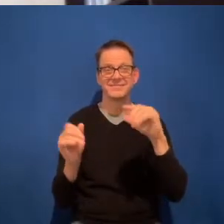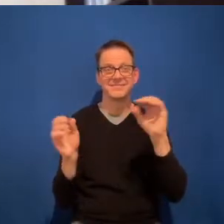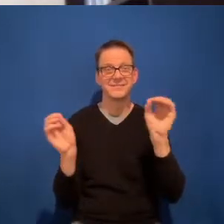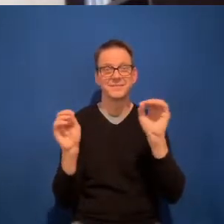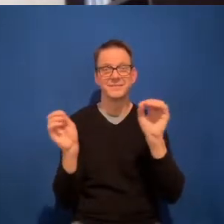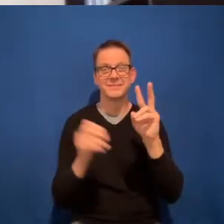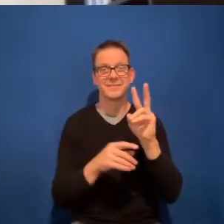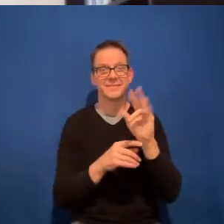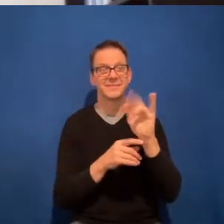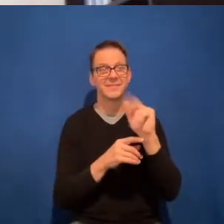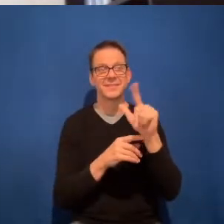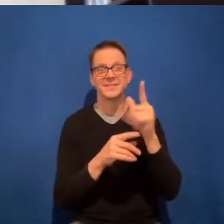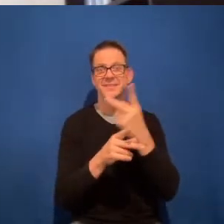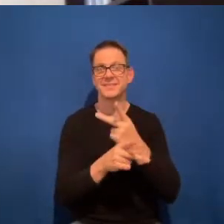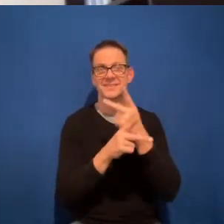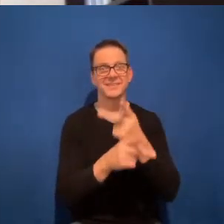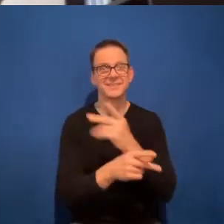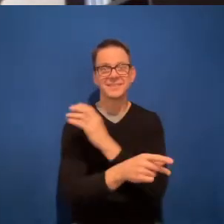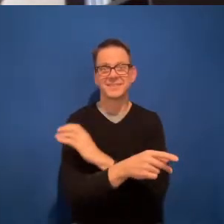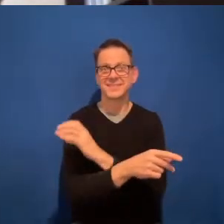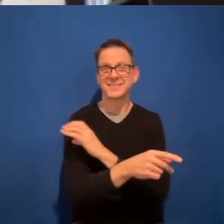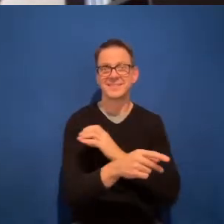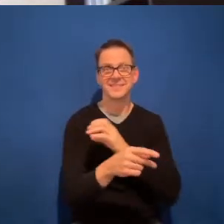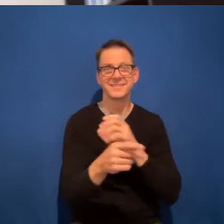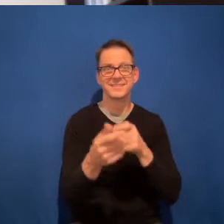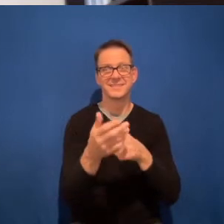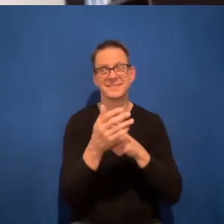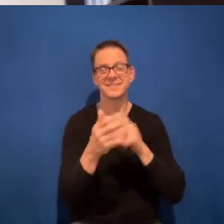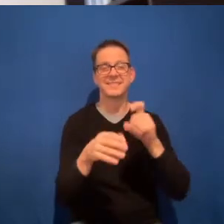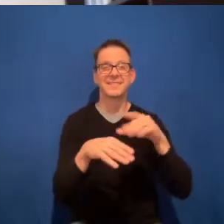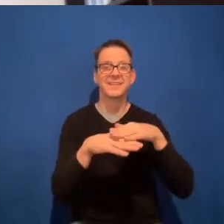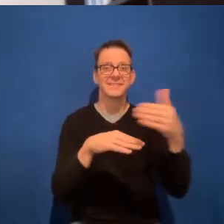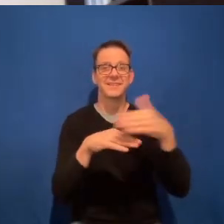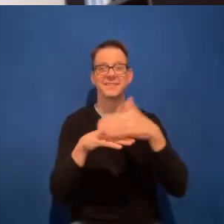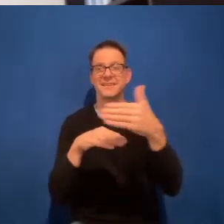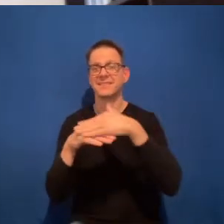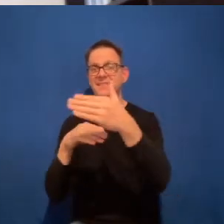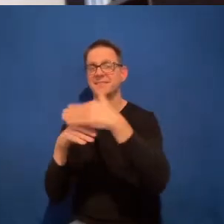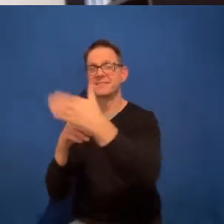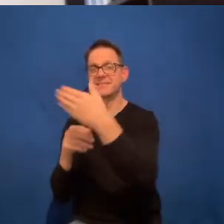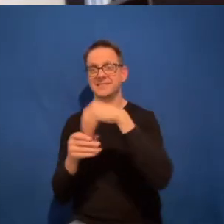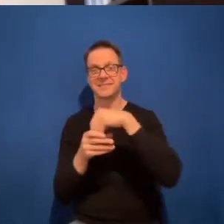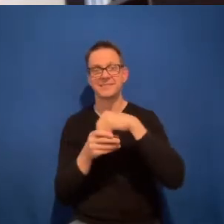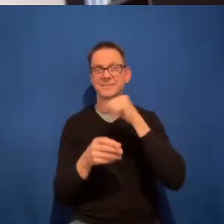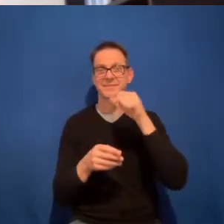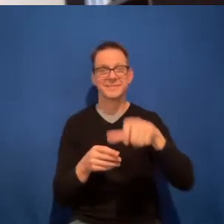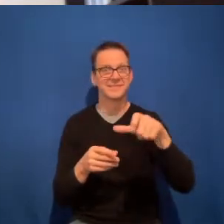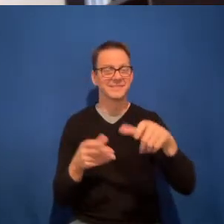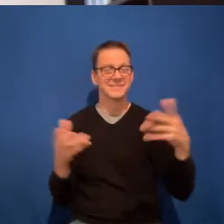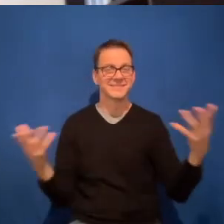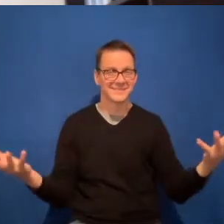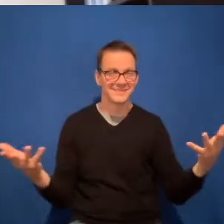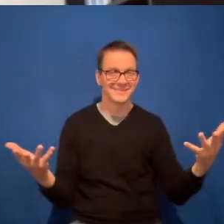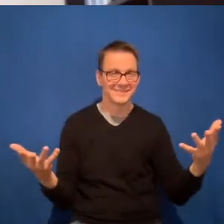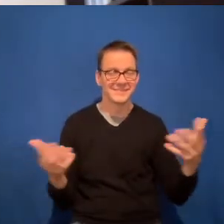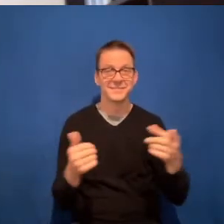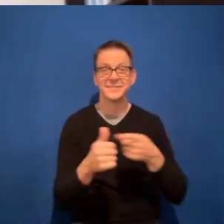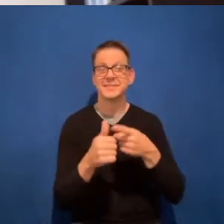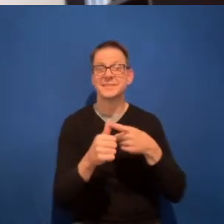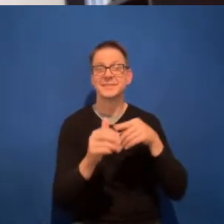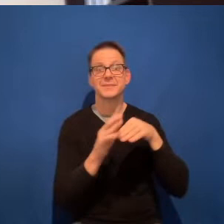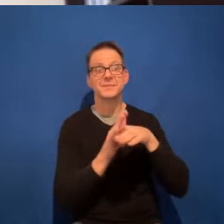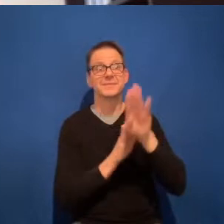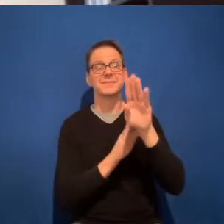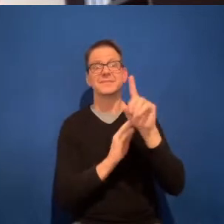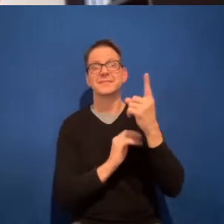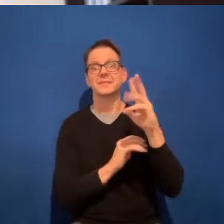lay off many staff to be able to just keep going. And then quickly, as the first wave ended, all of a sudden people needed to come back in, and